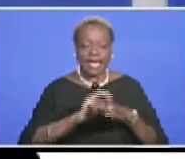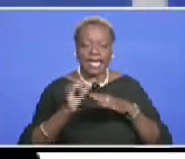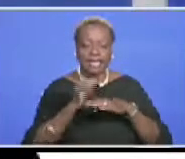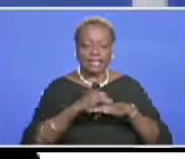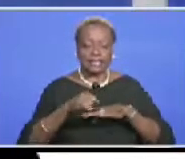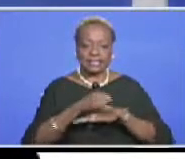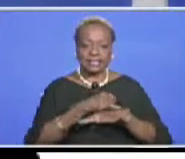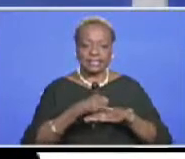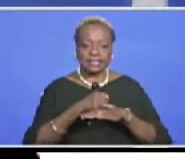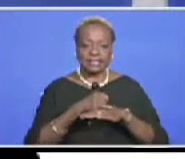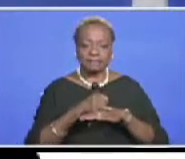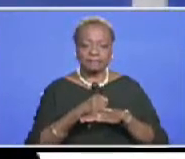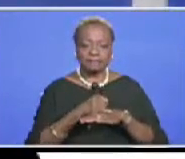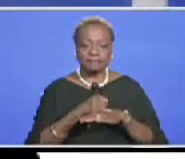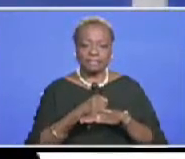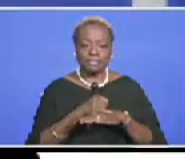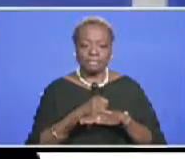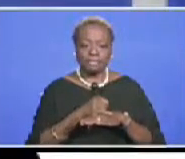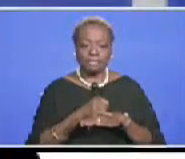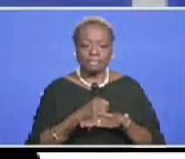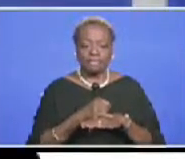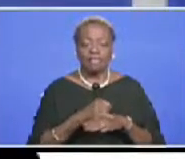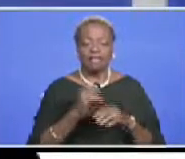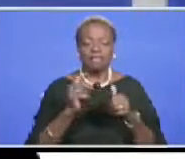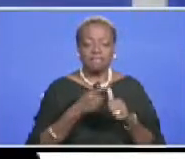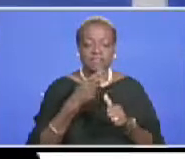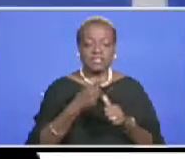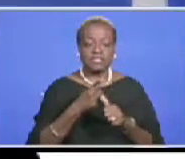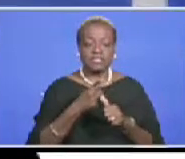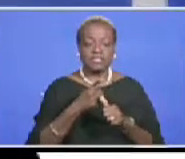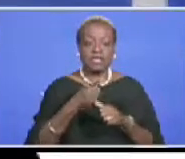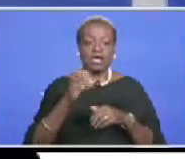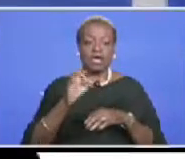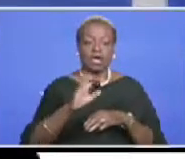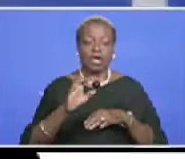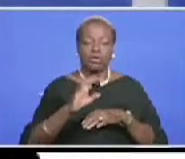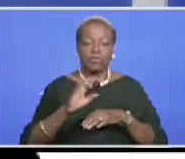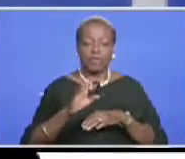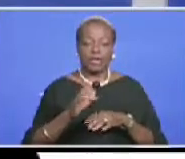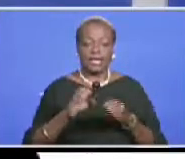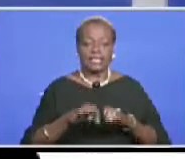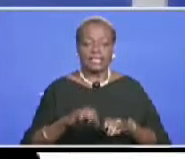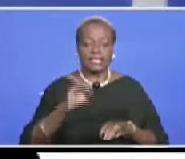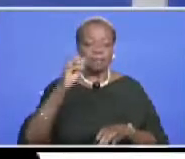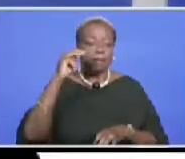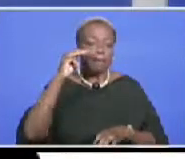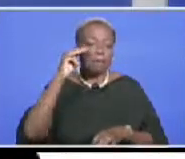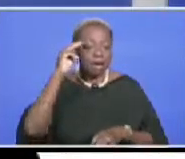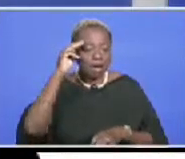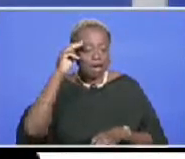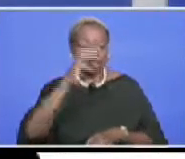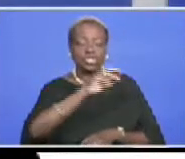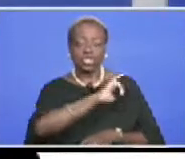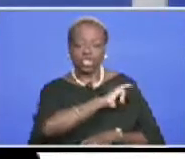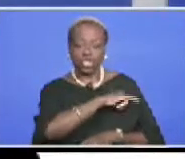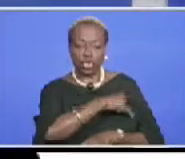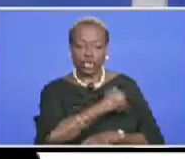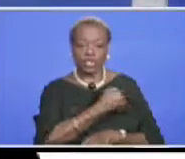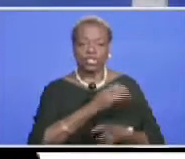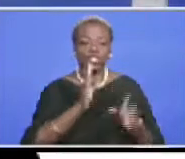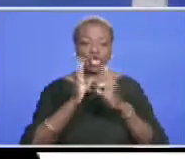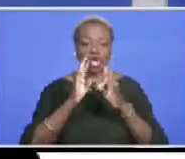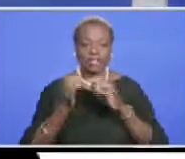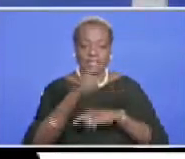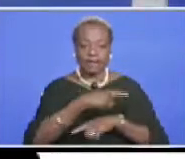said, experiencing its first corona cases, Mark Jordan, a Bahamian living in the Cayman, spoke to ZNS News today from the